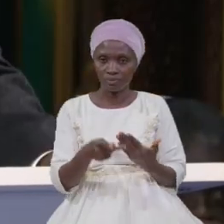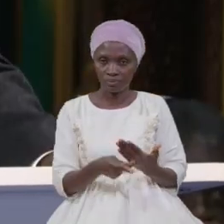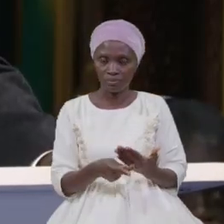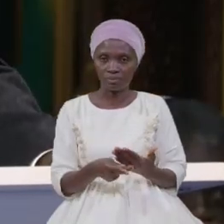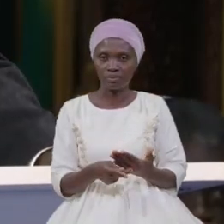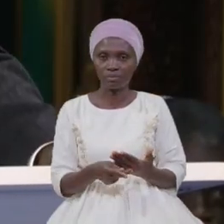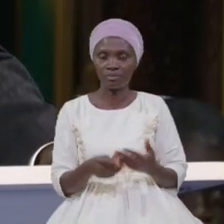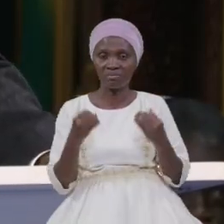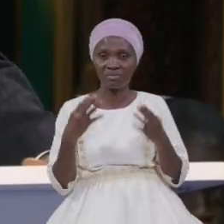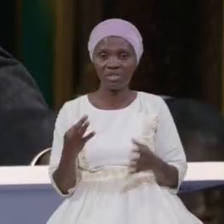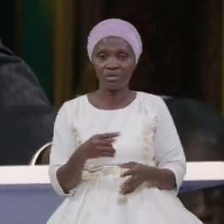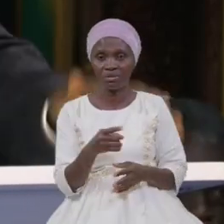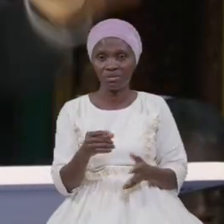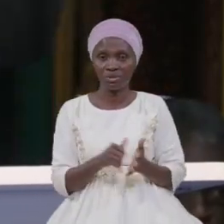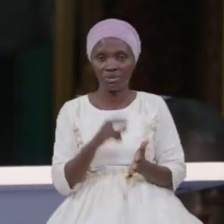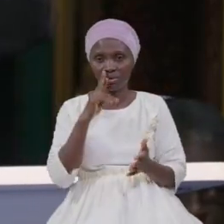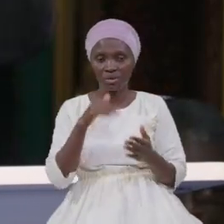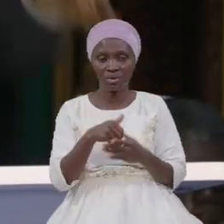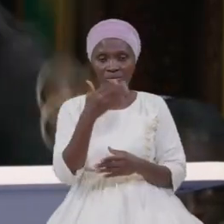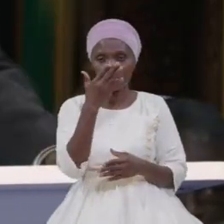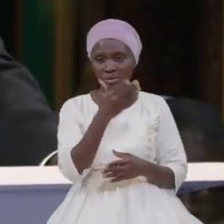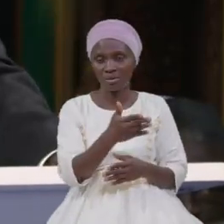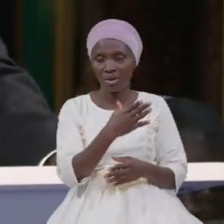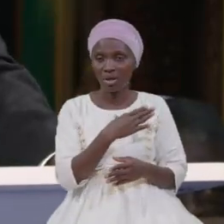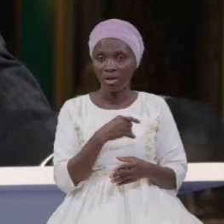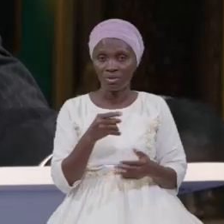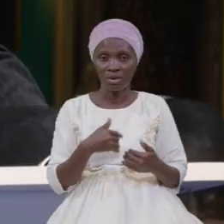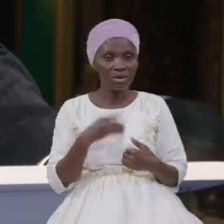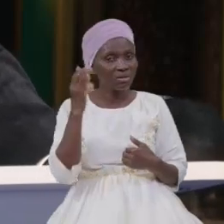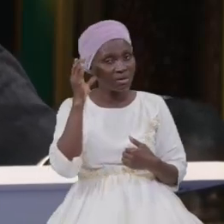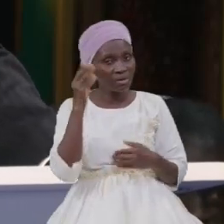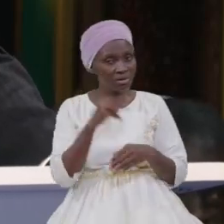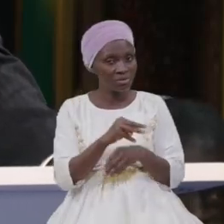there, and the message had come to you very clearly.